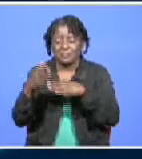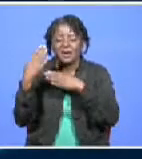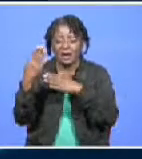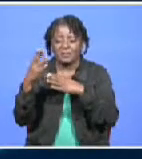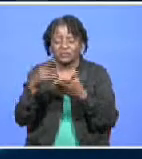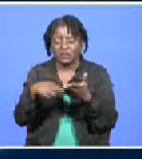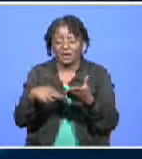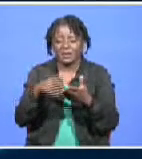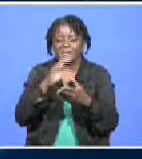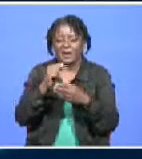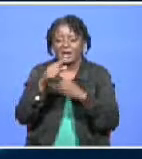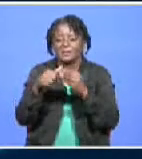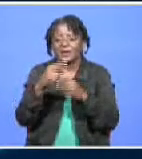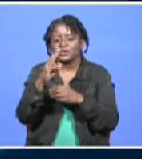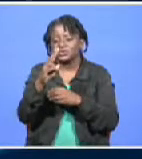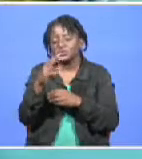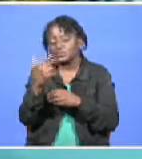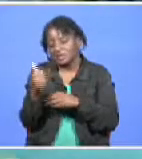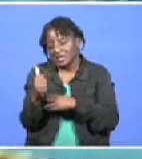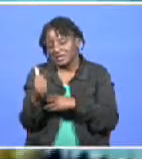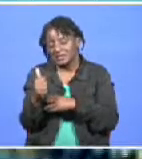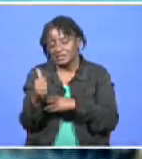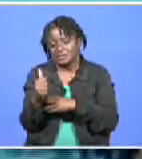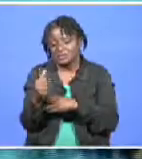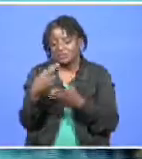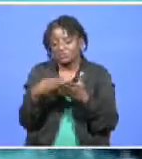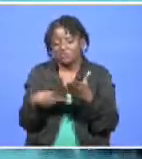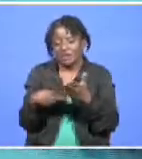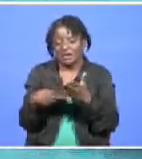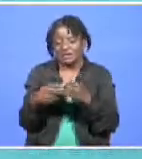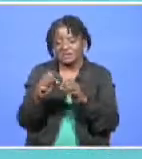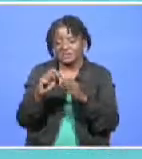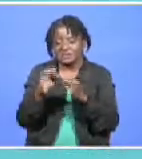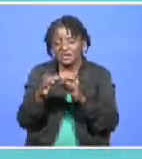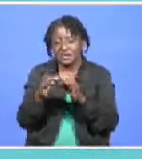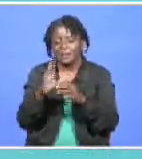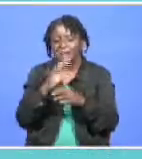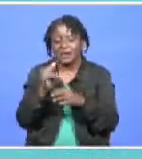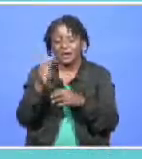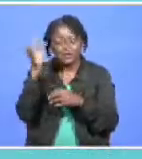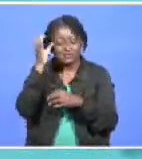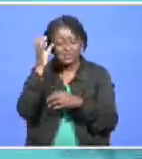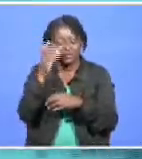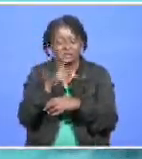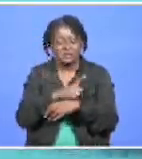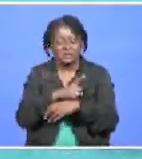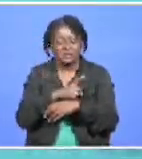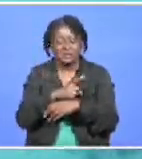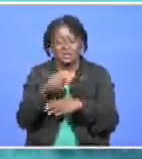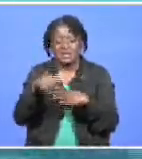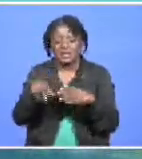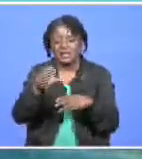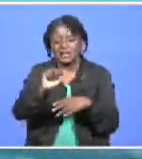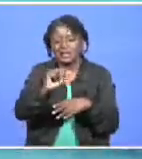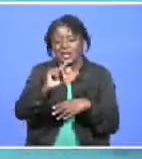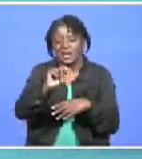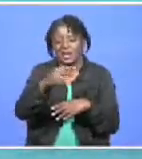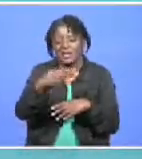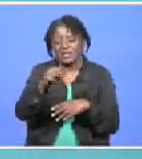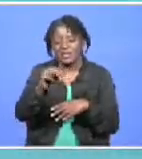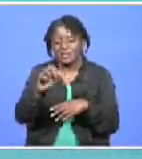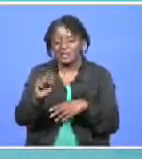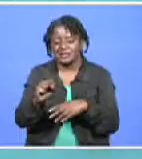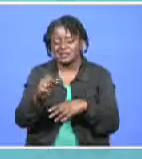2/10. That was a record set by Christopher Vestukis in Athens at the 2004